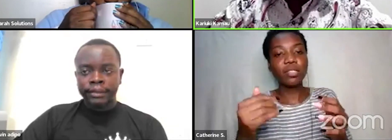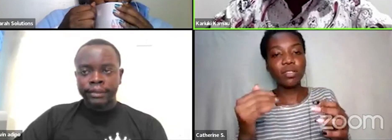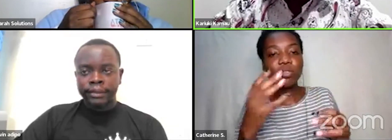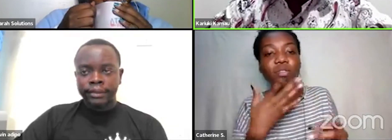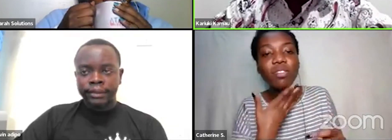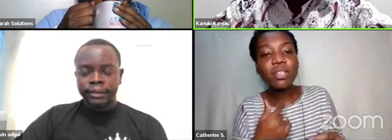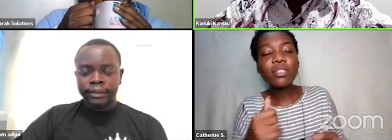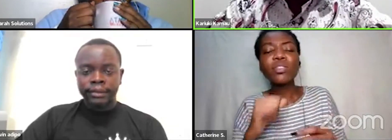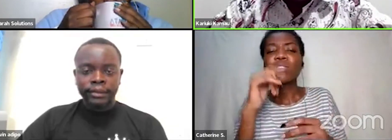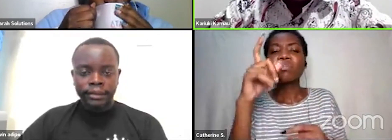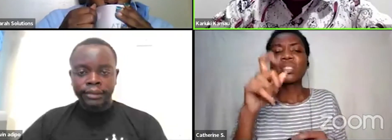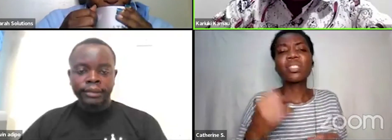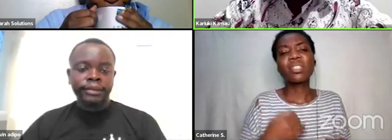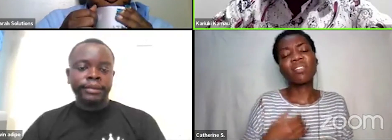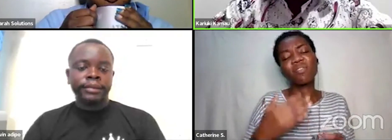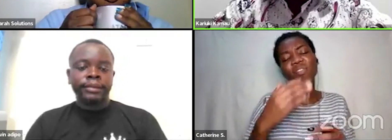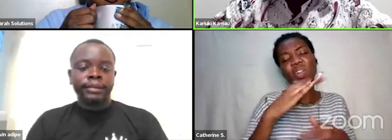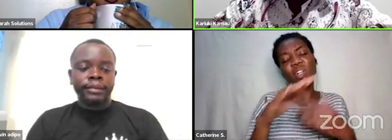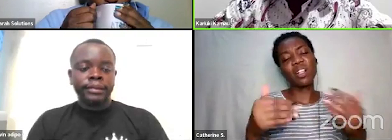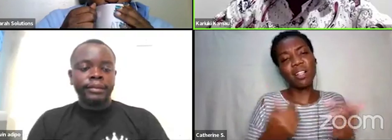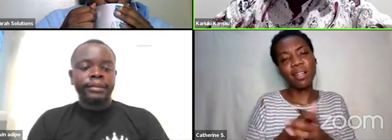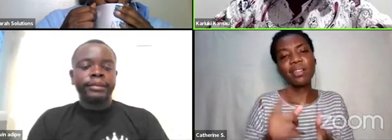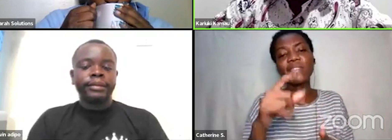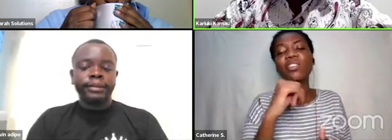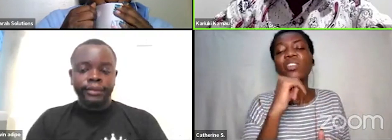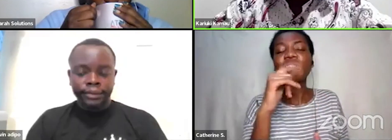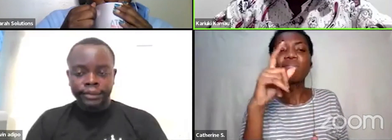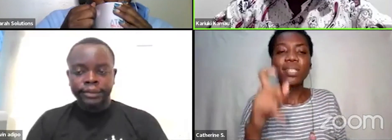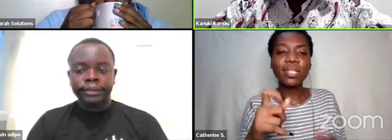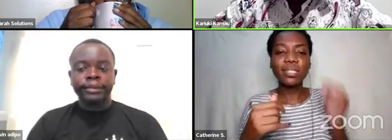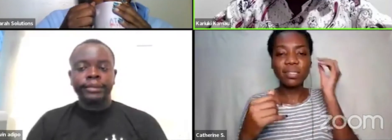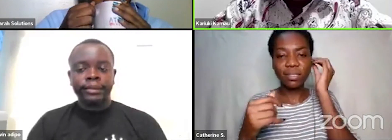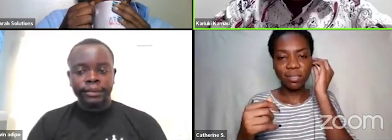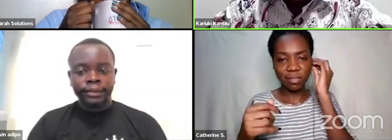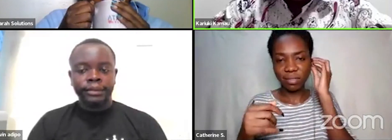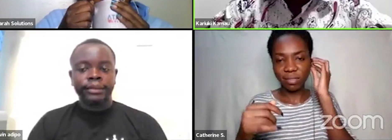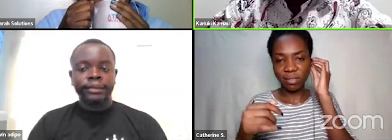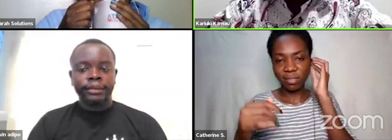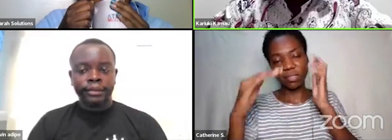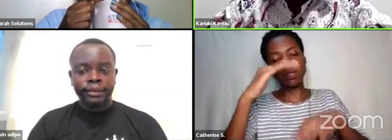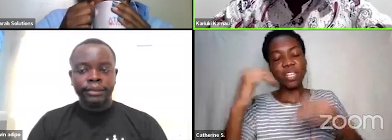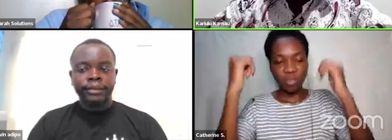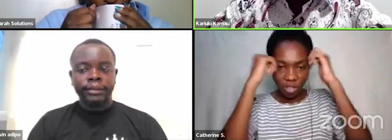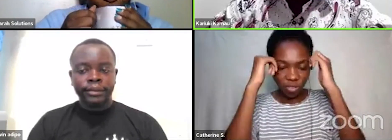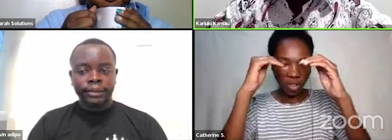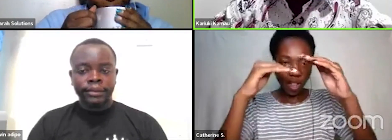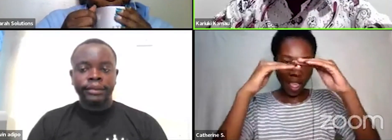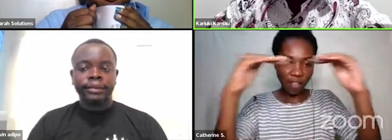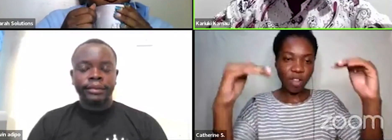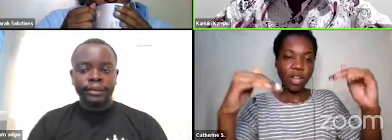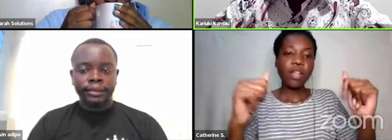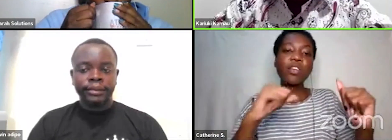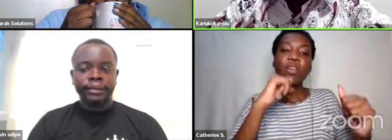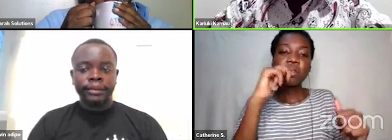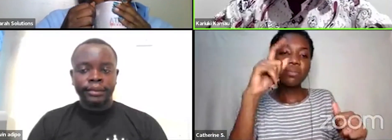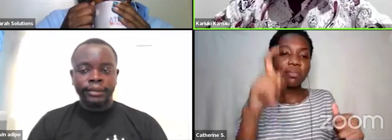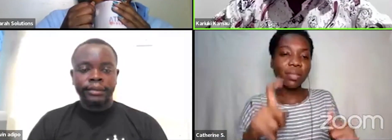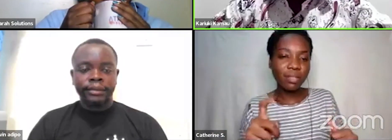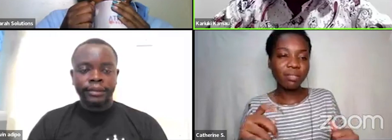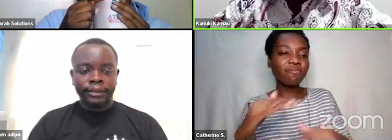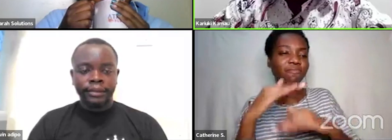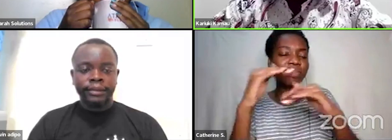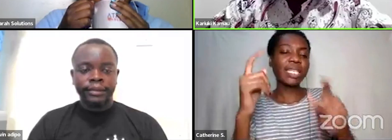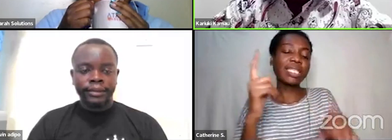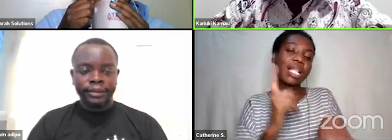don't have to be limited by capital. You do not have to be limited by education level. You don't have to be limited by time.